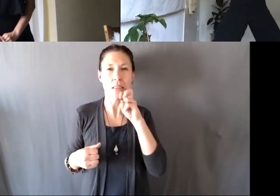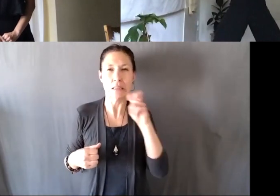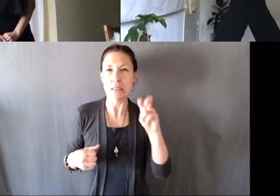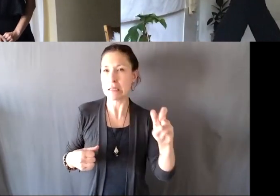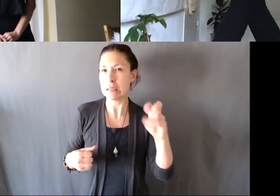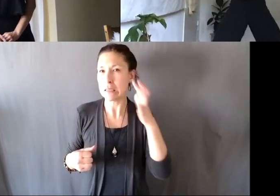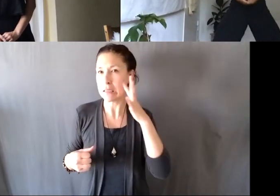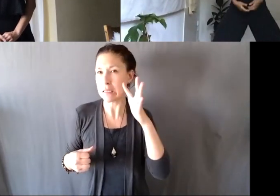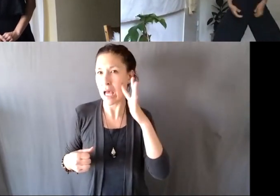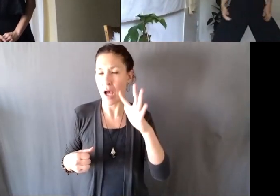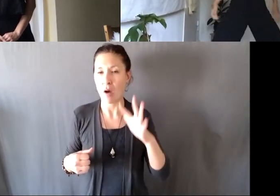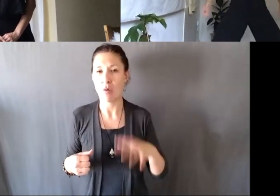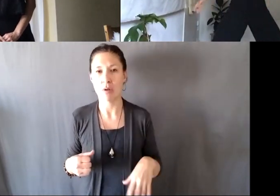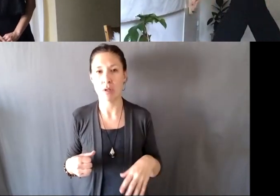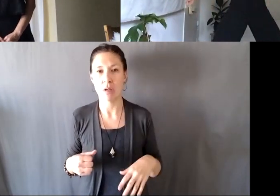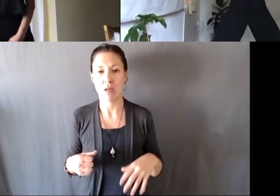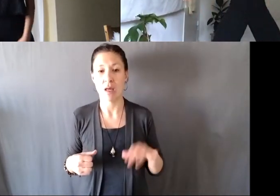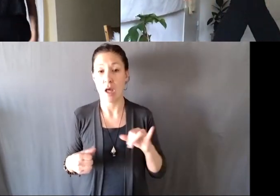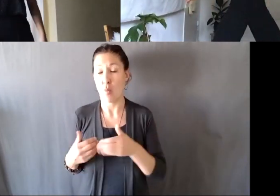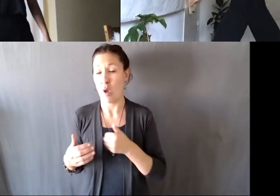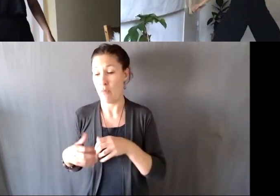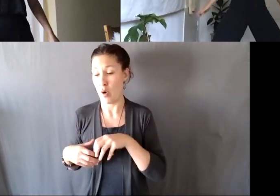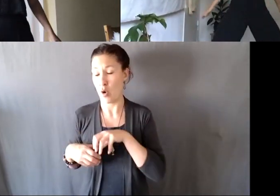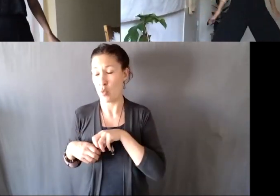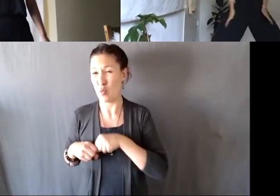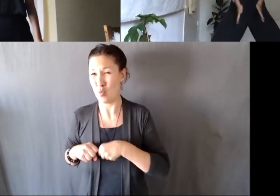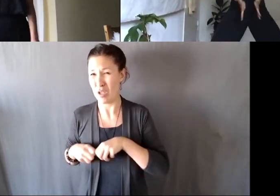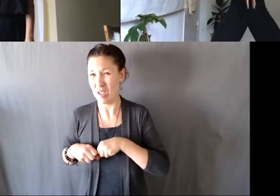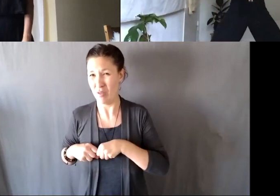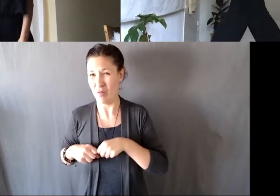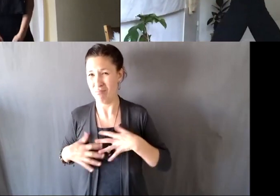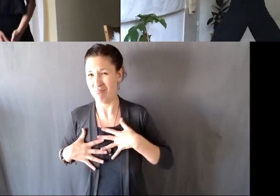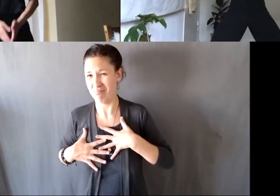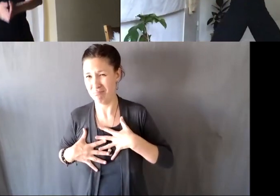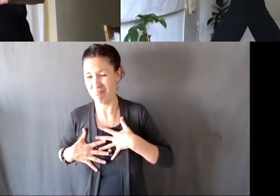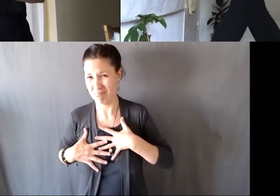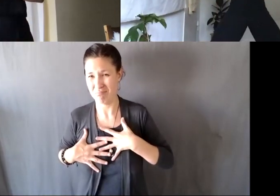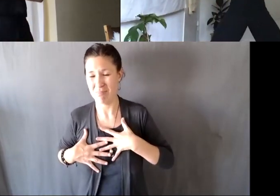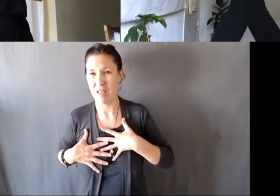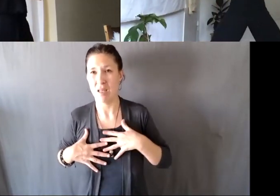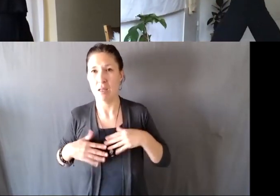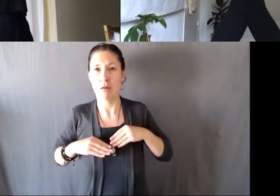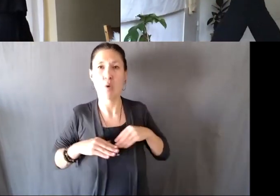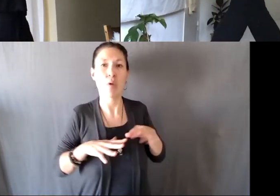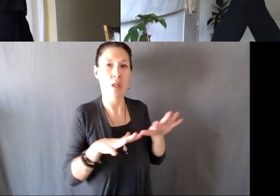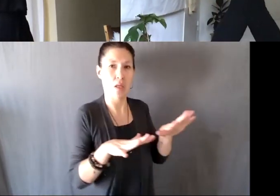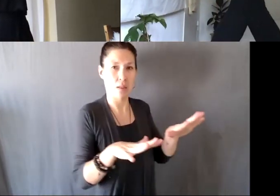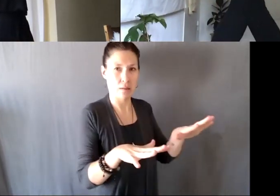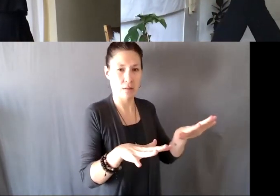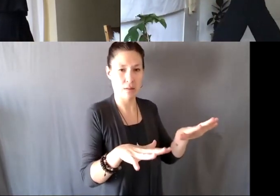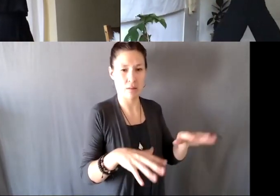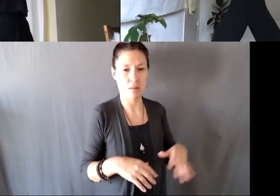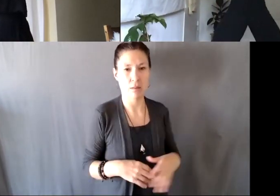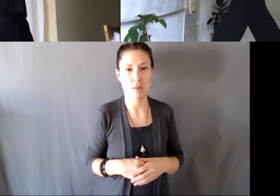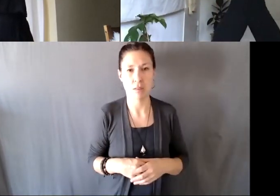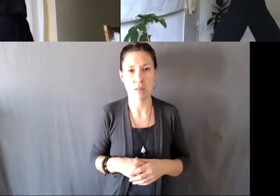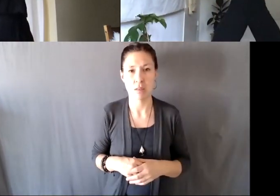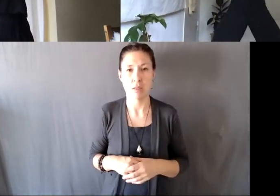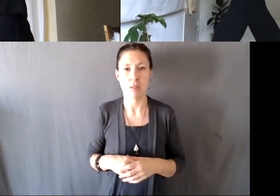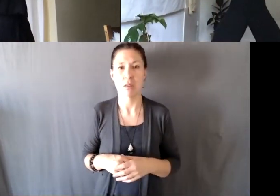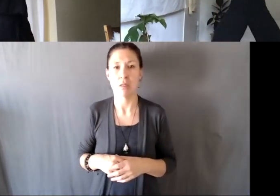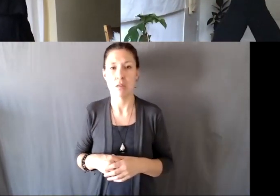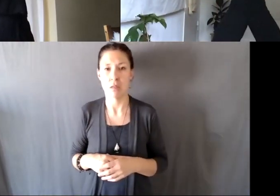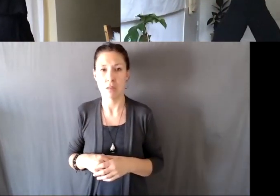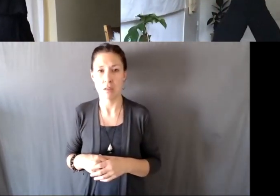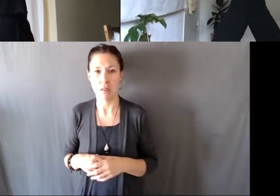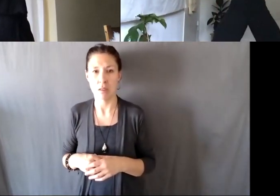lungs. So releasing the hands, mind and body come in harmony,